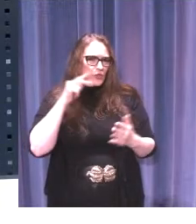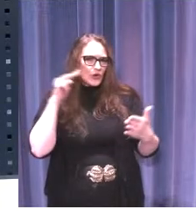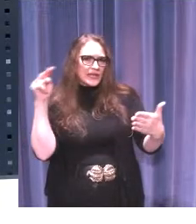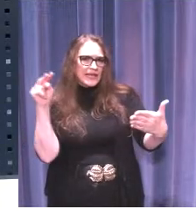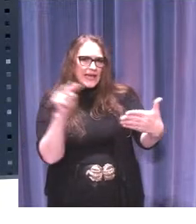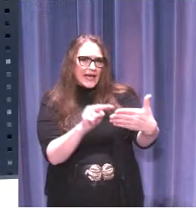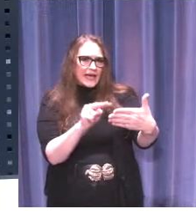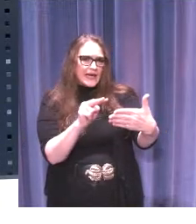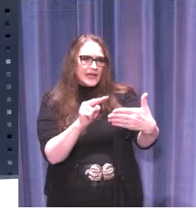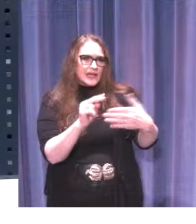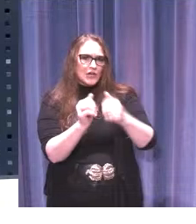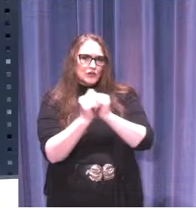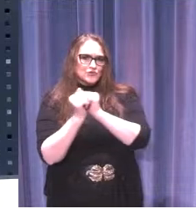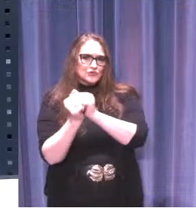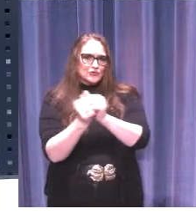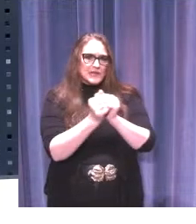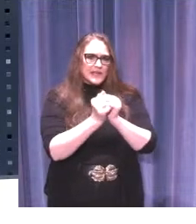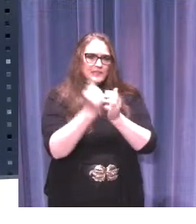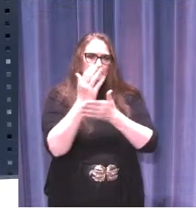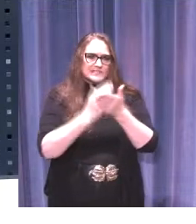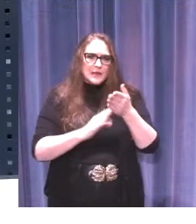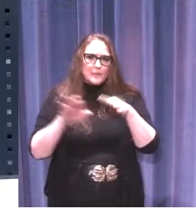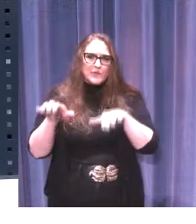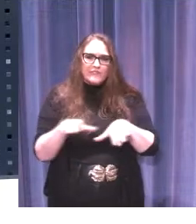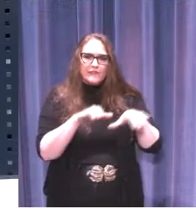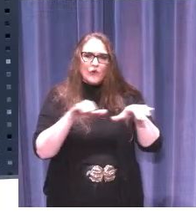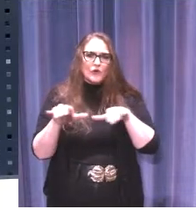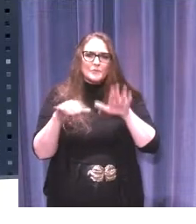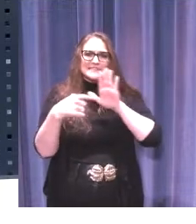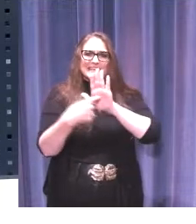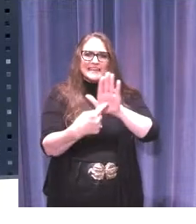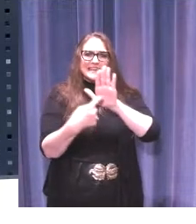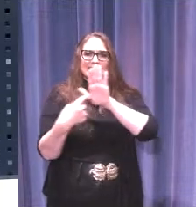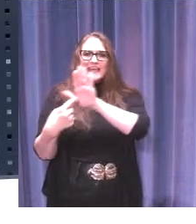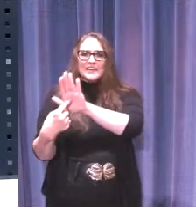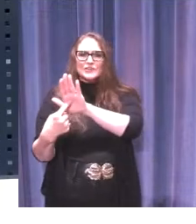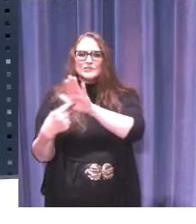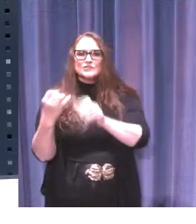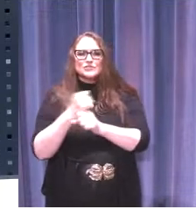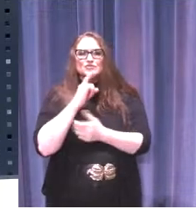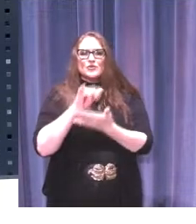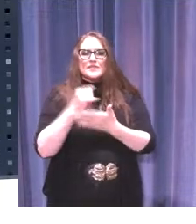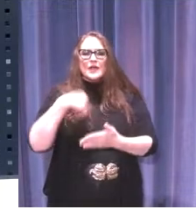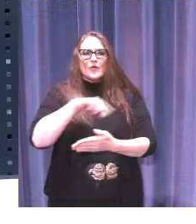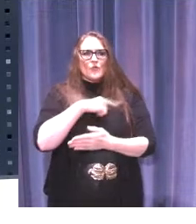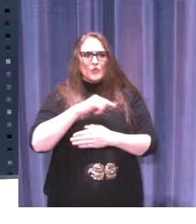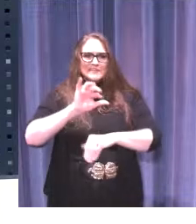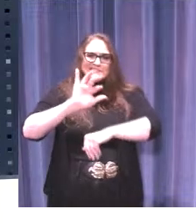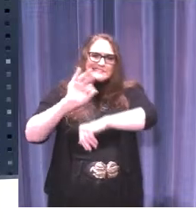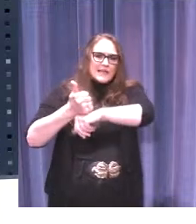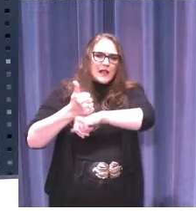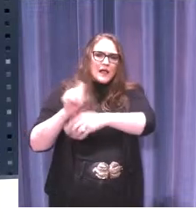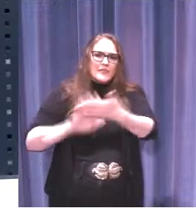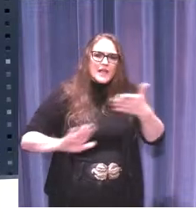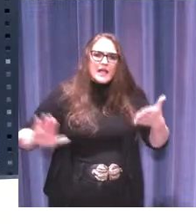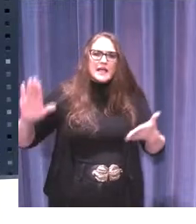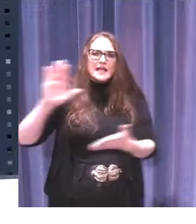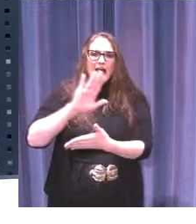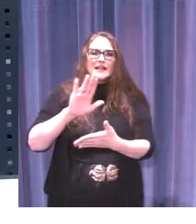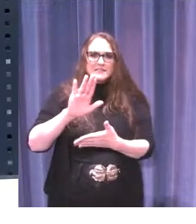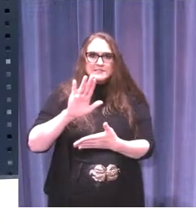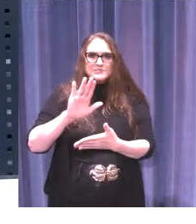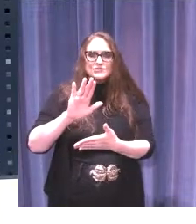at together as some performance indicators to ensure that we're setting the college